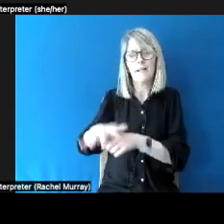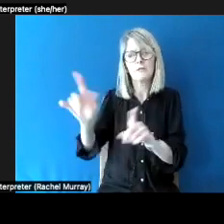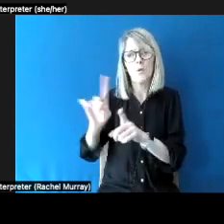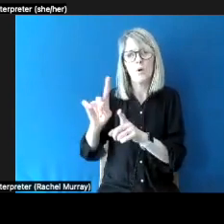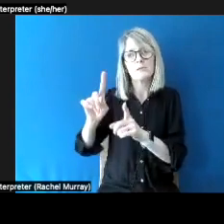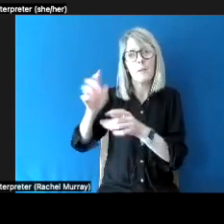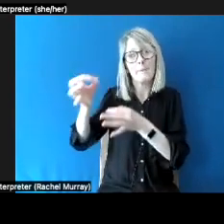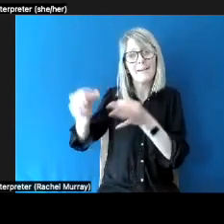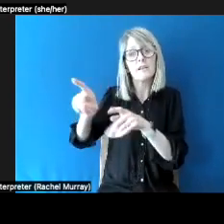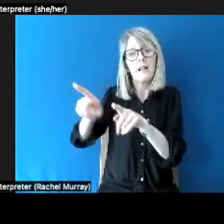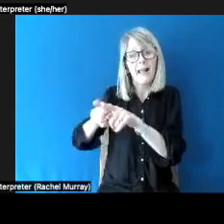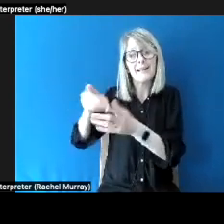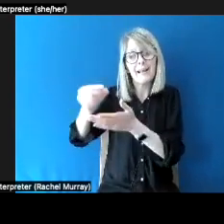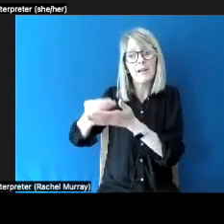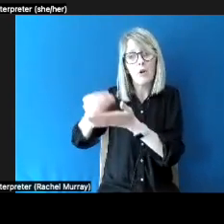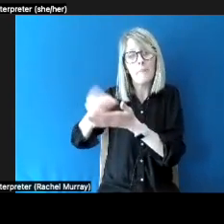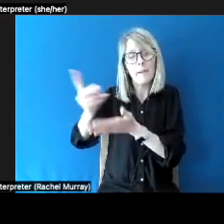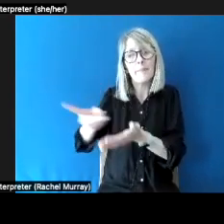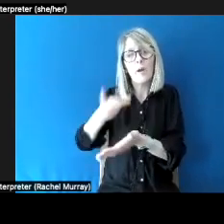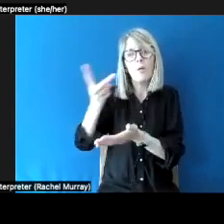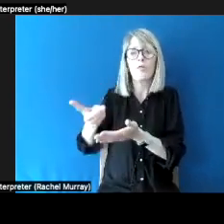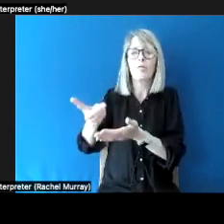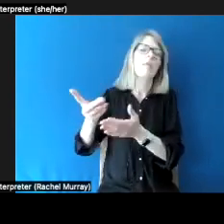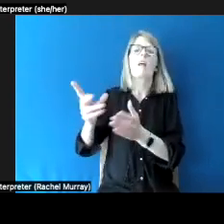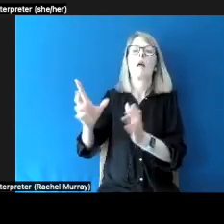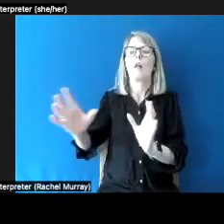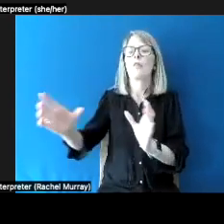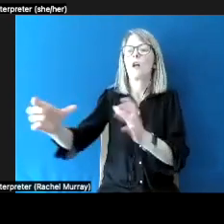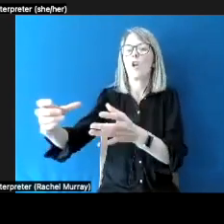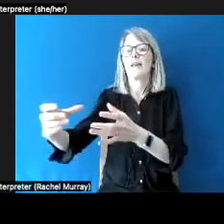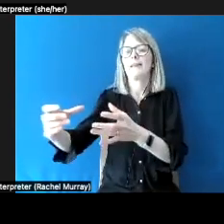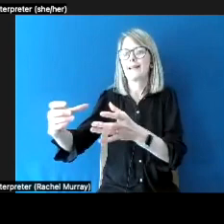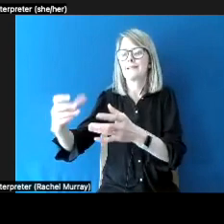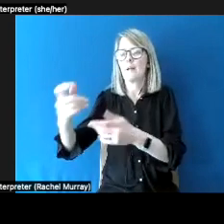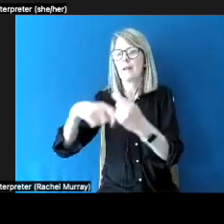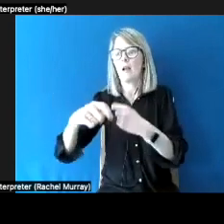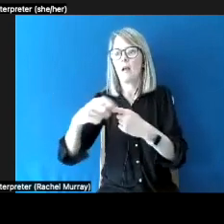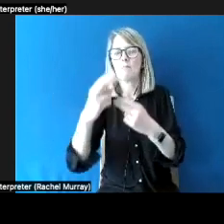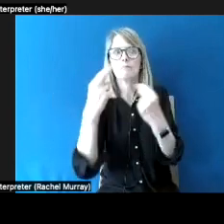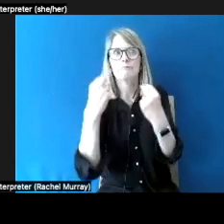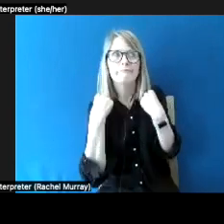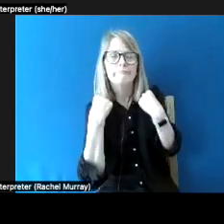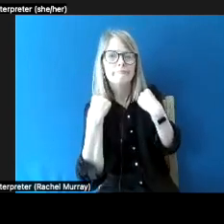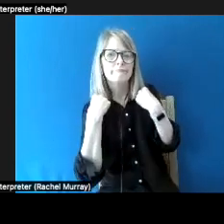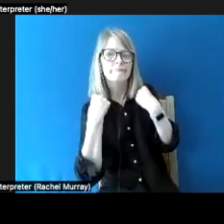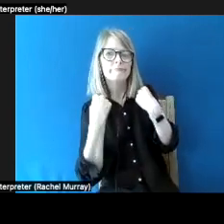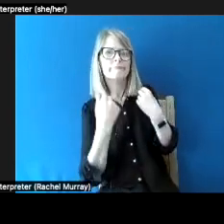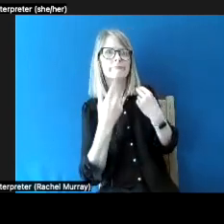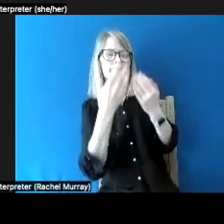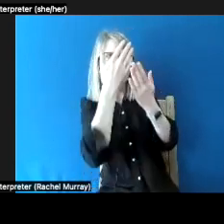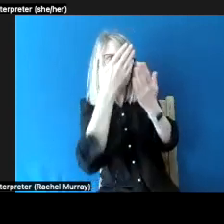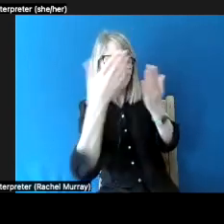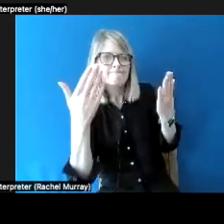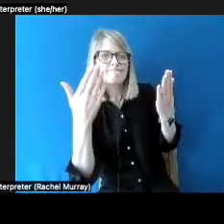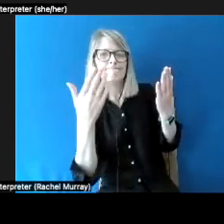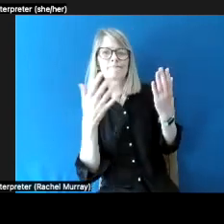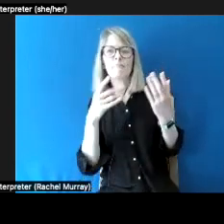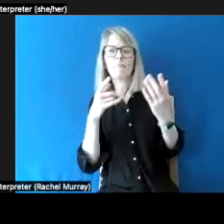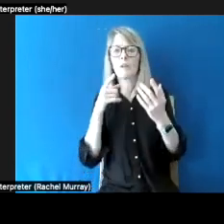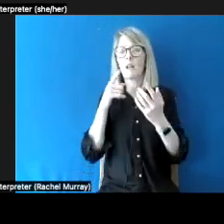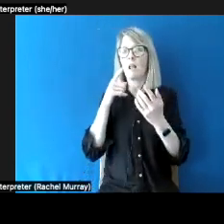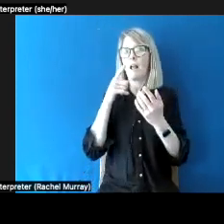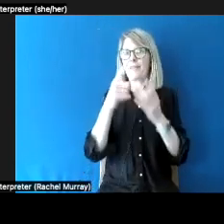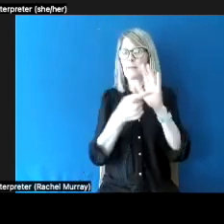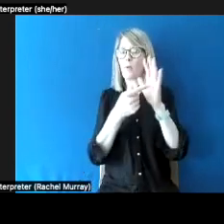colony, as in this case, exists subordinated. And these are very important concepts, where